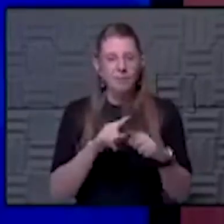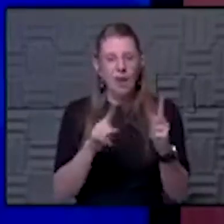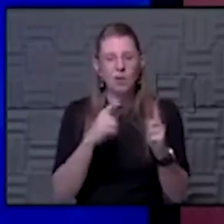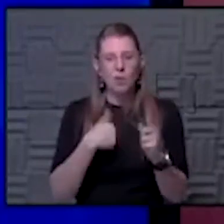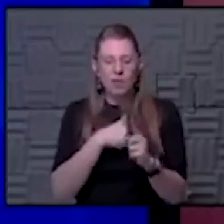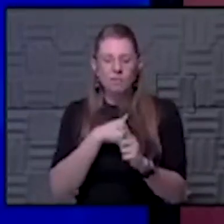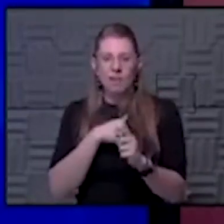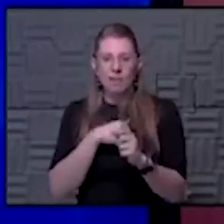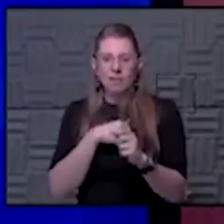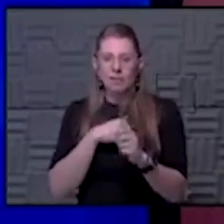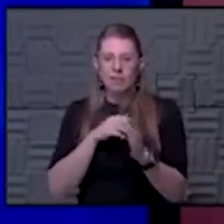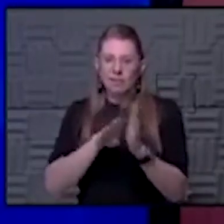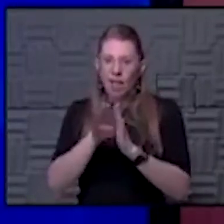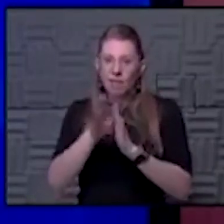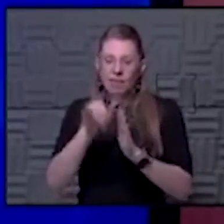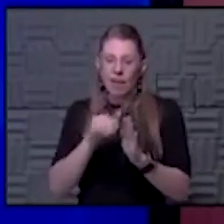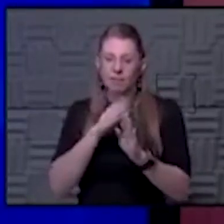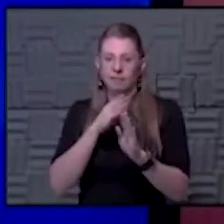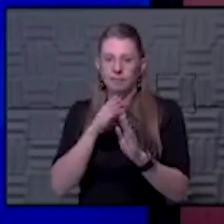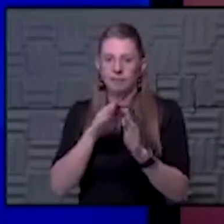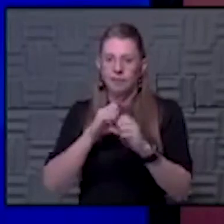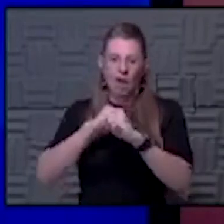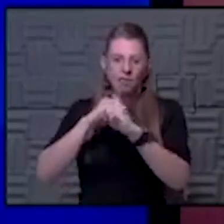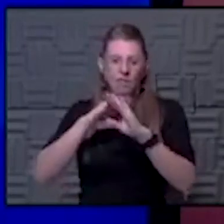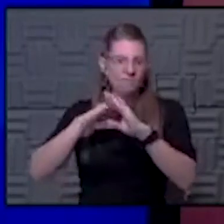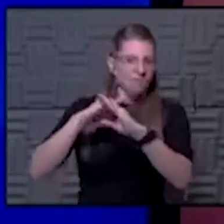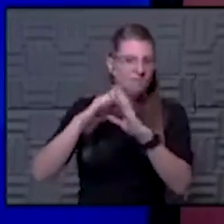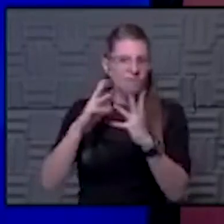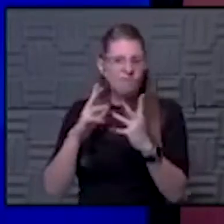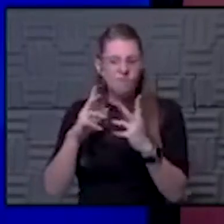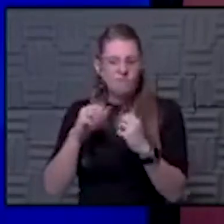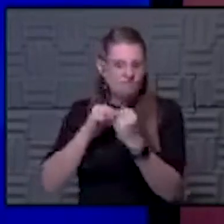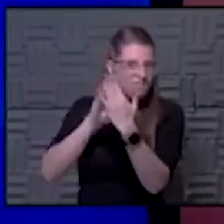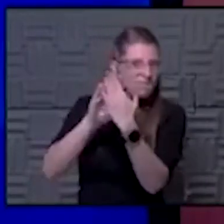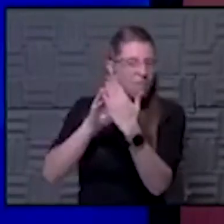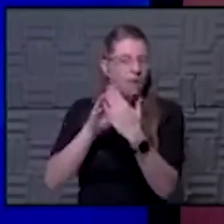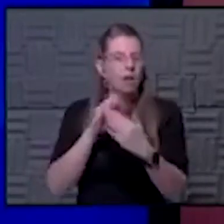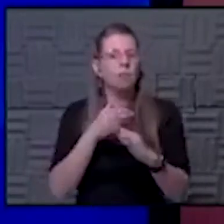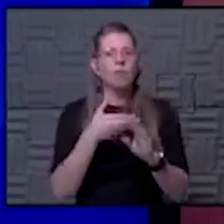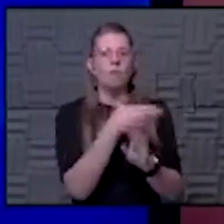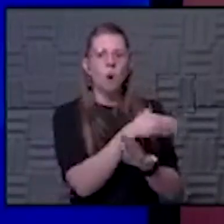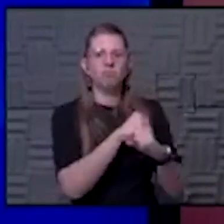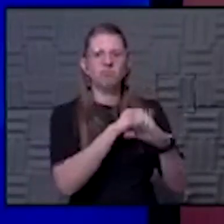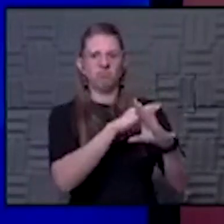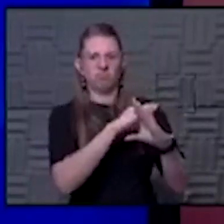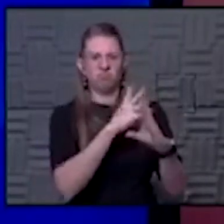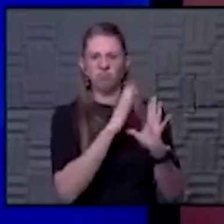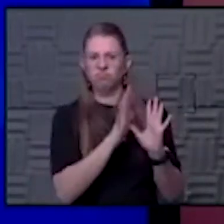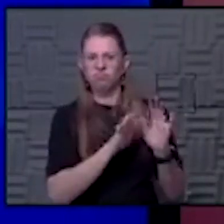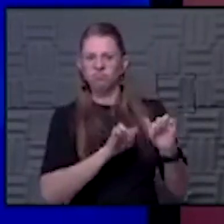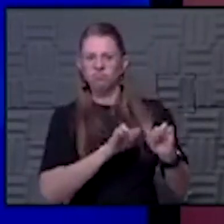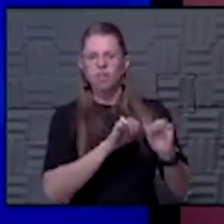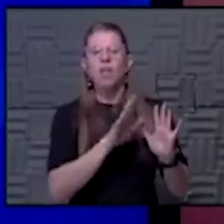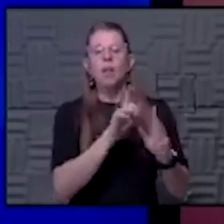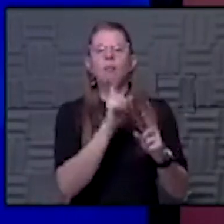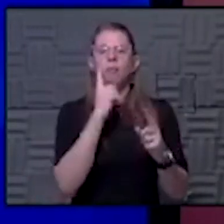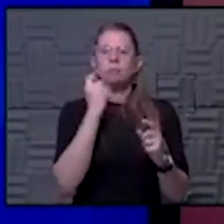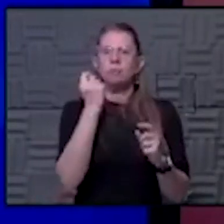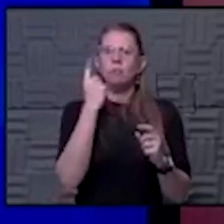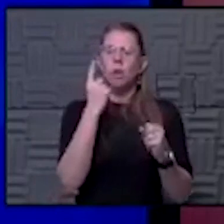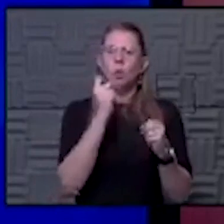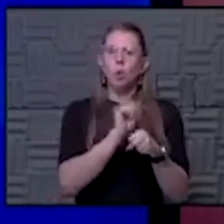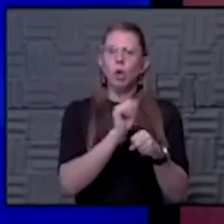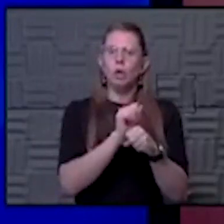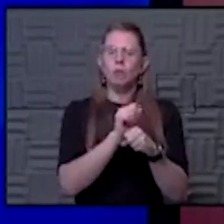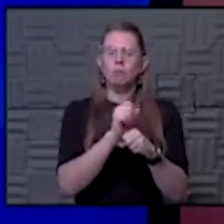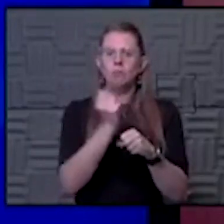building that offense for months and months and months. We've been on the defensive. And the defense, we know it does work. The power